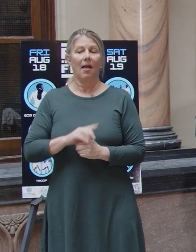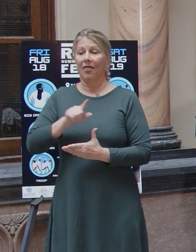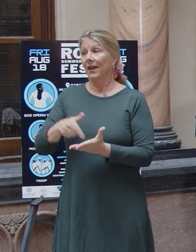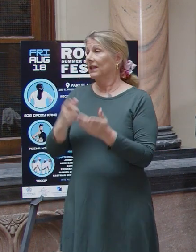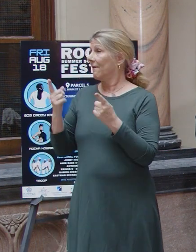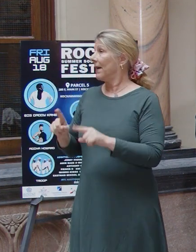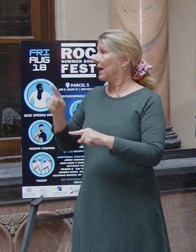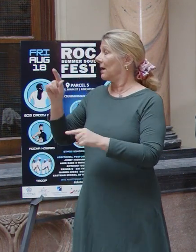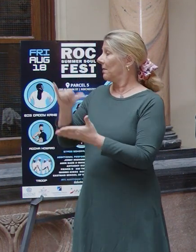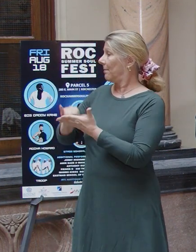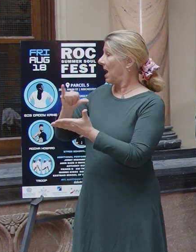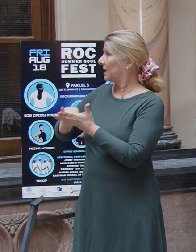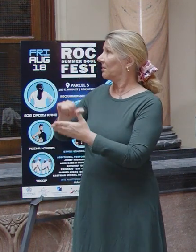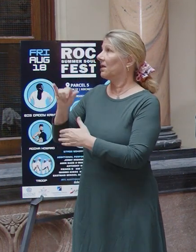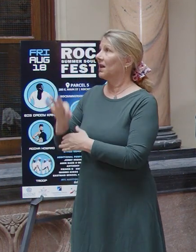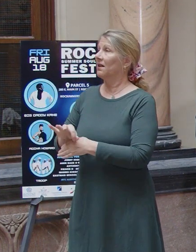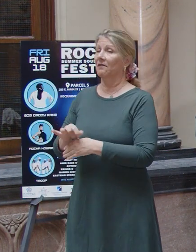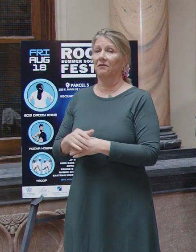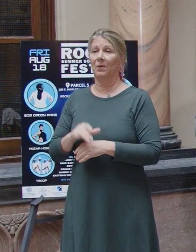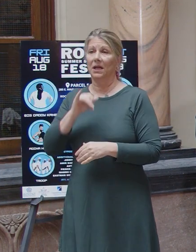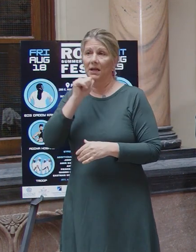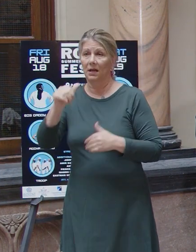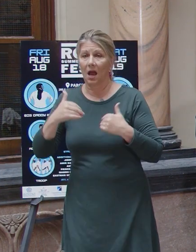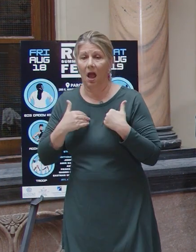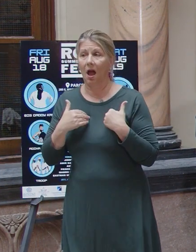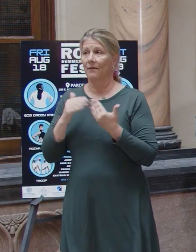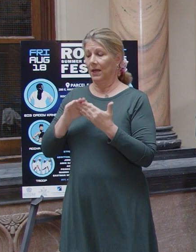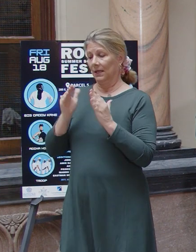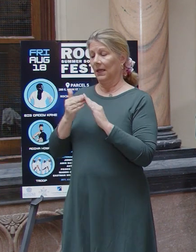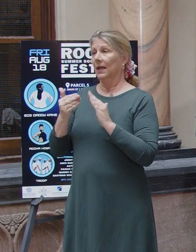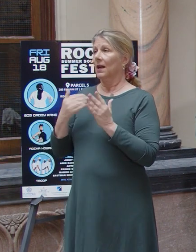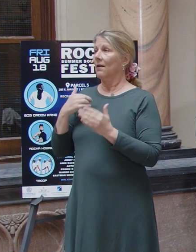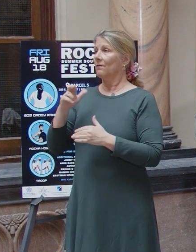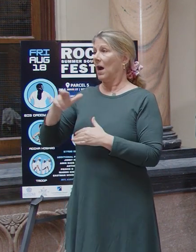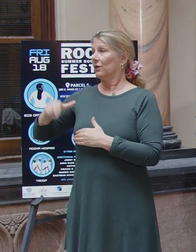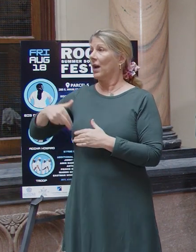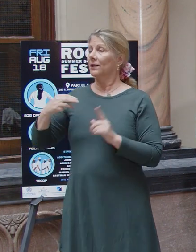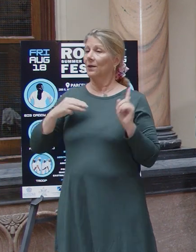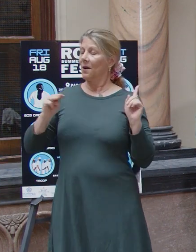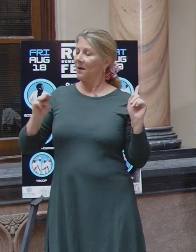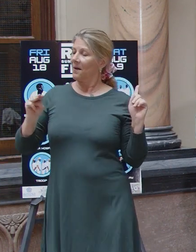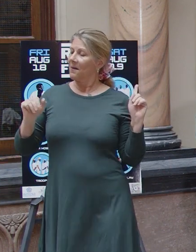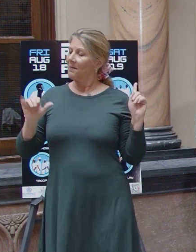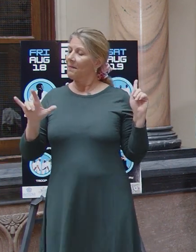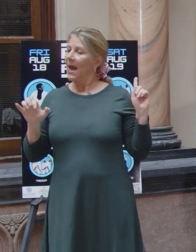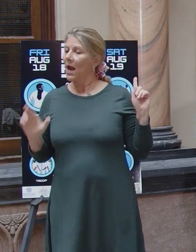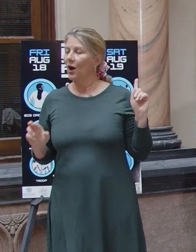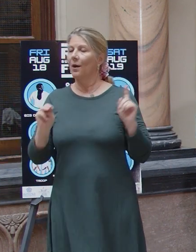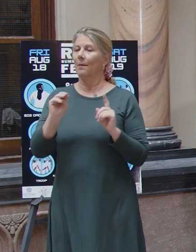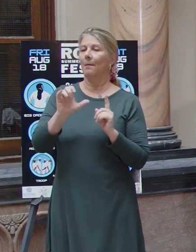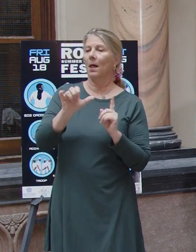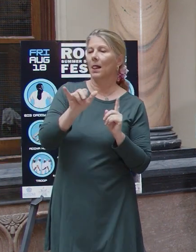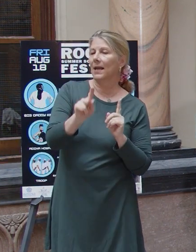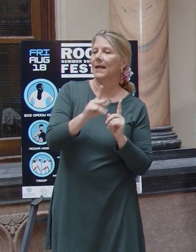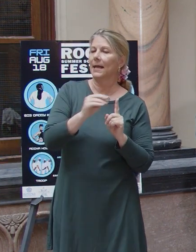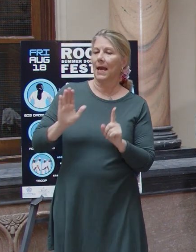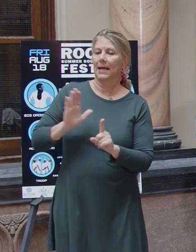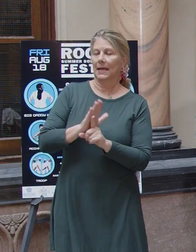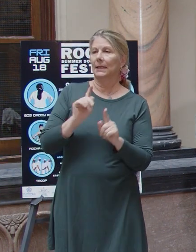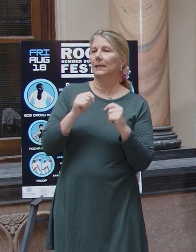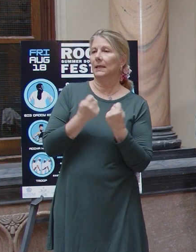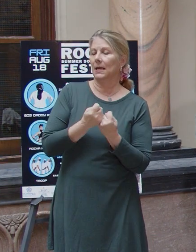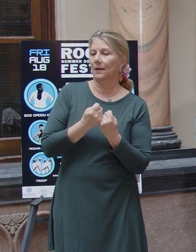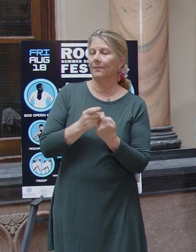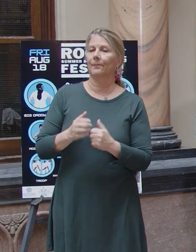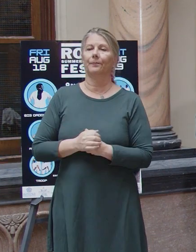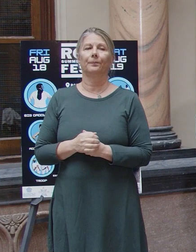possible if it was not for our City of Rochester Mayor, Malik, and his team, Varick